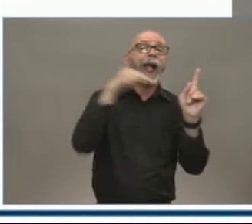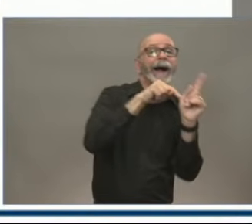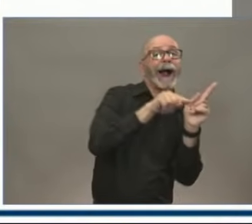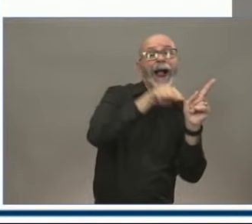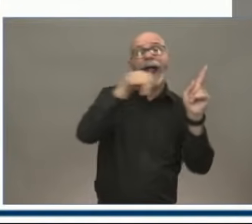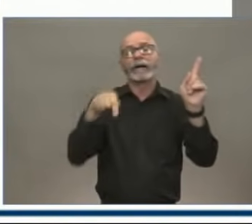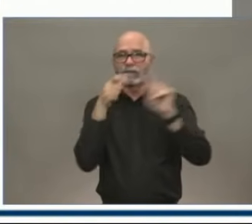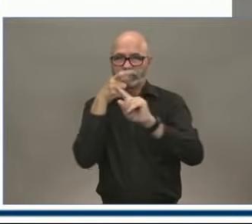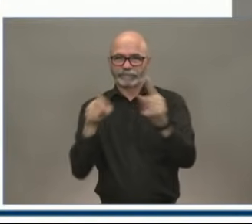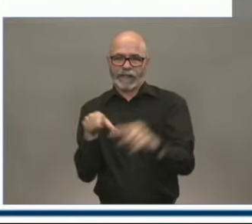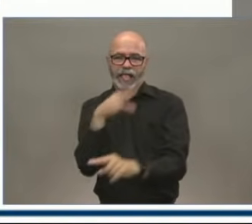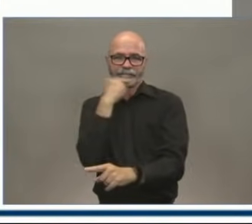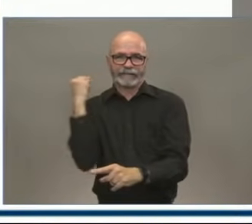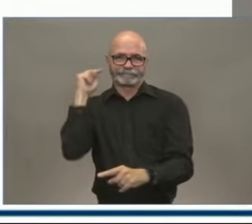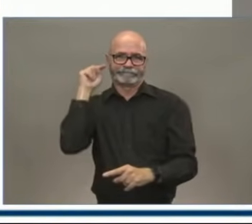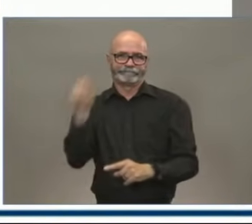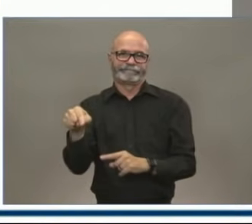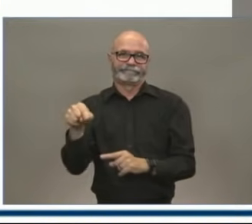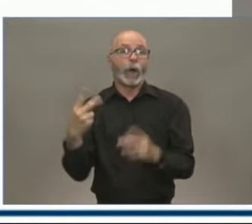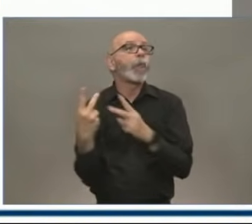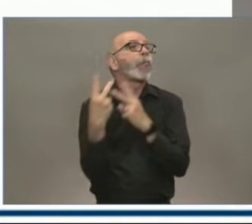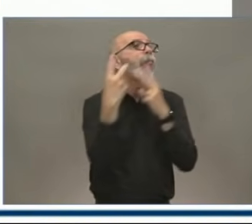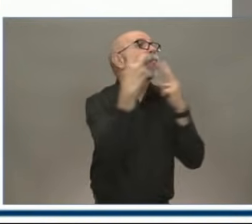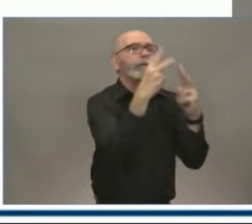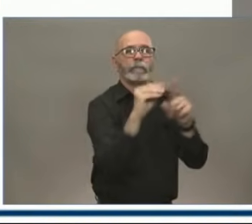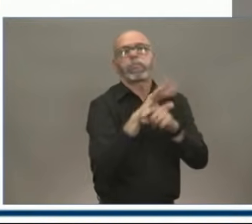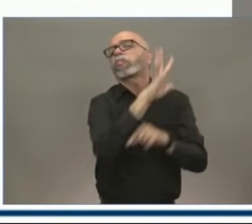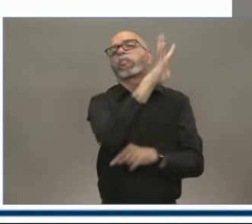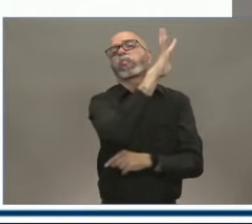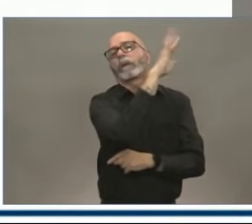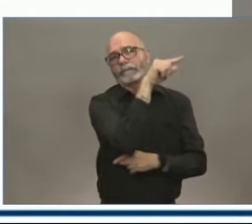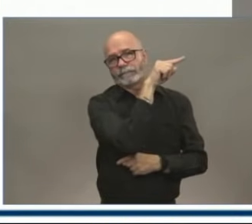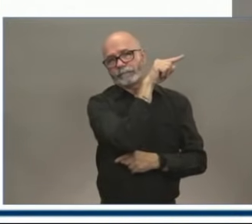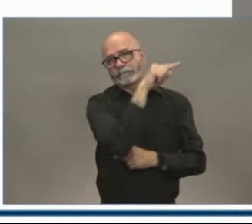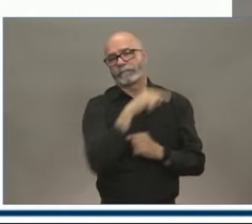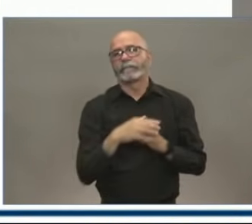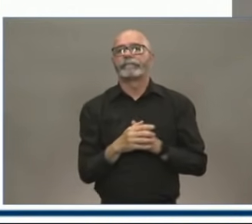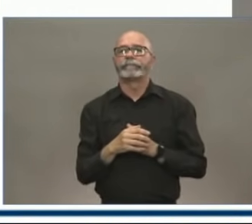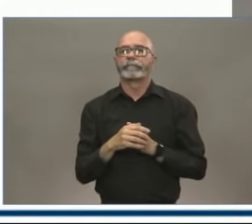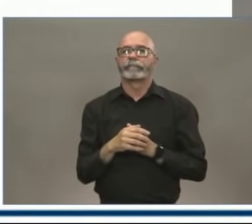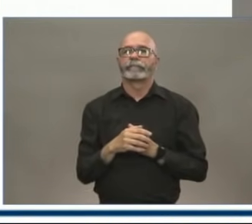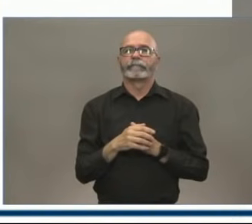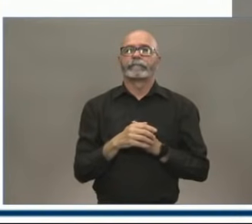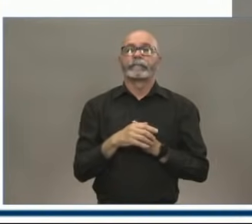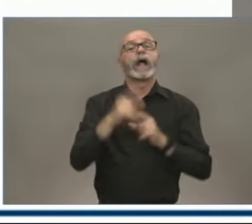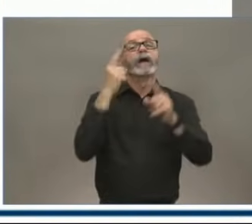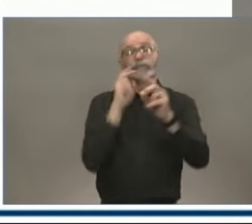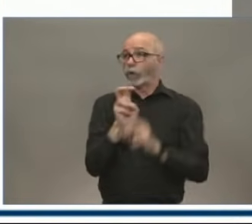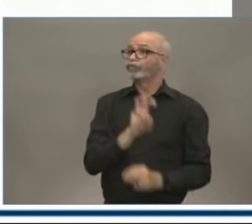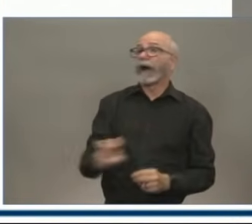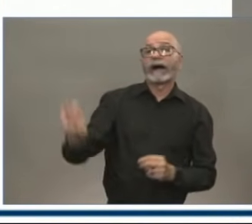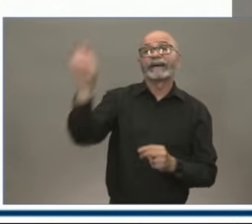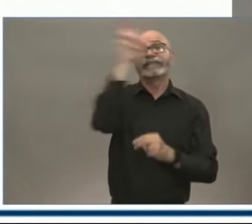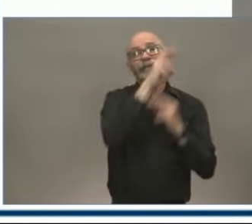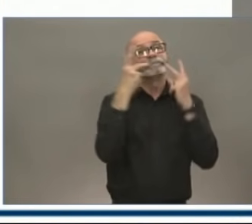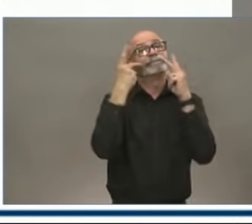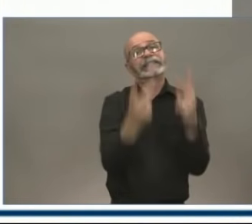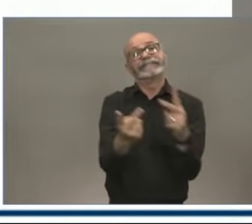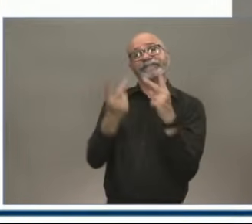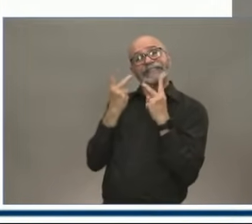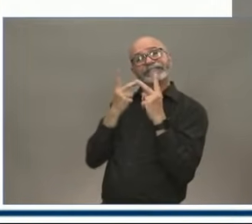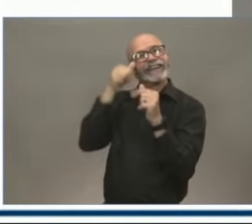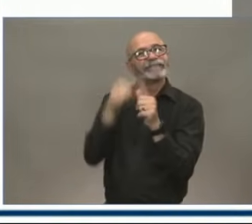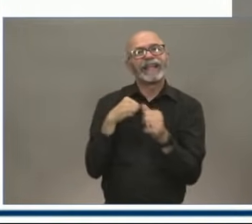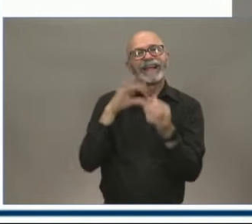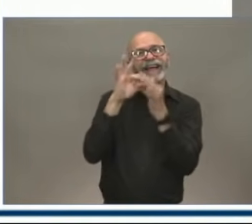I do want to talk about travel restrictions for a minute, because part of our restrictions that were brought in last week is that